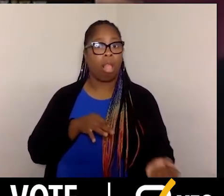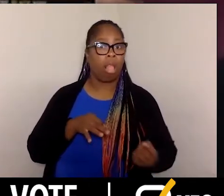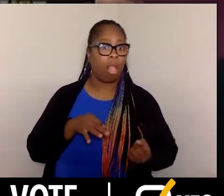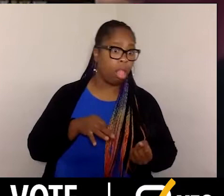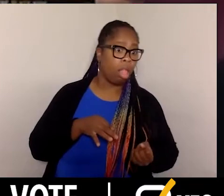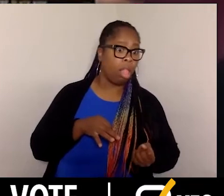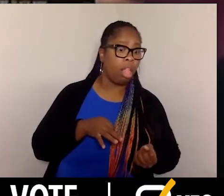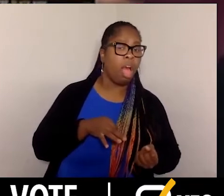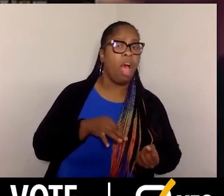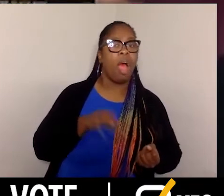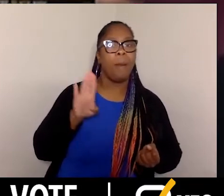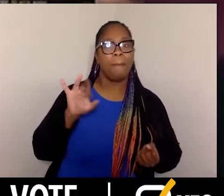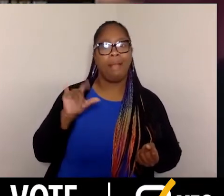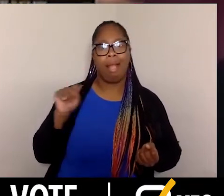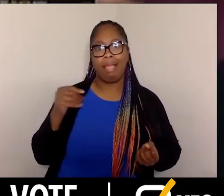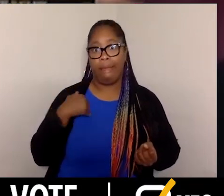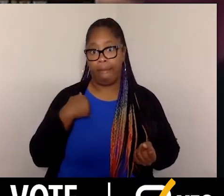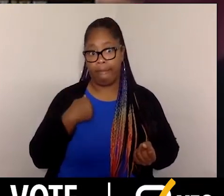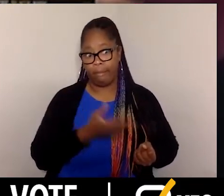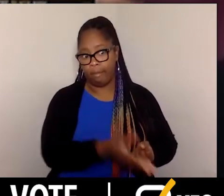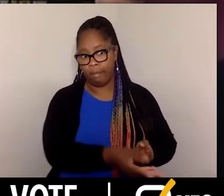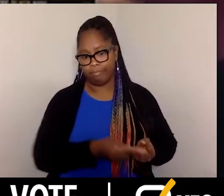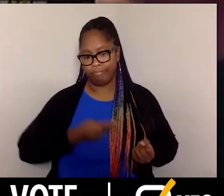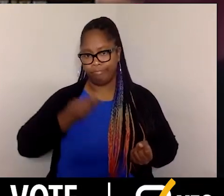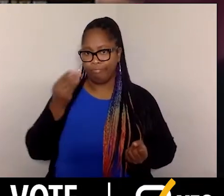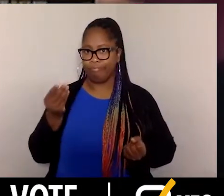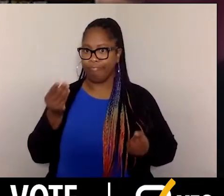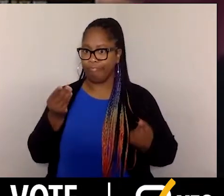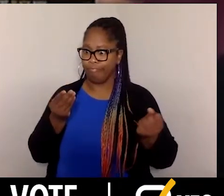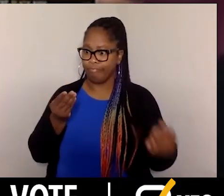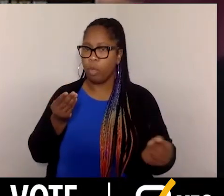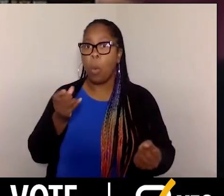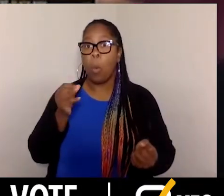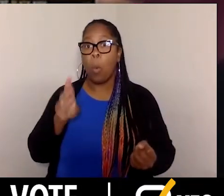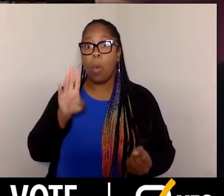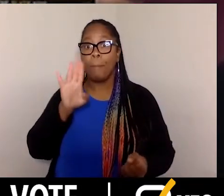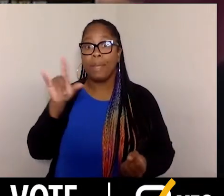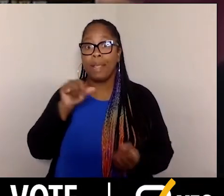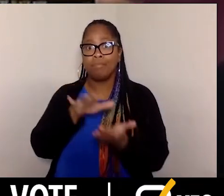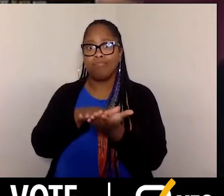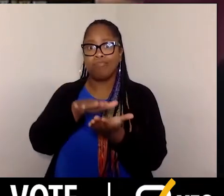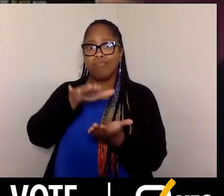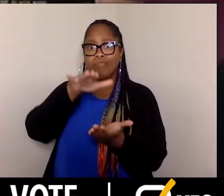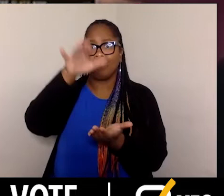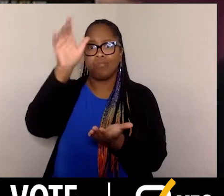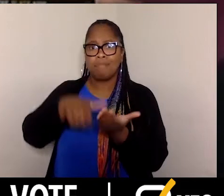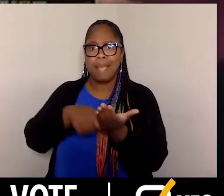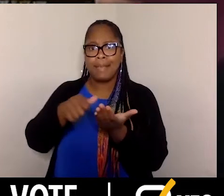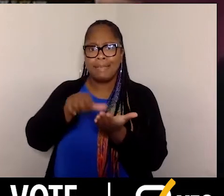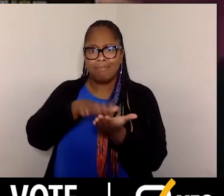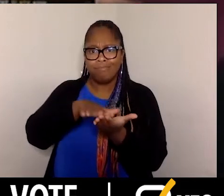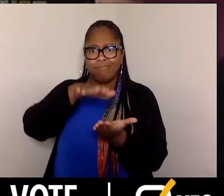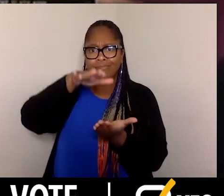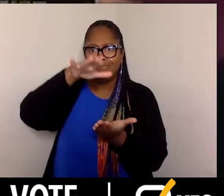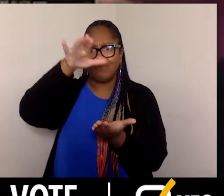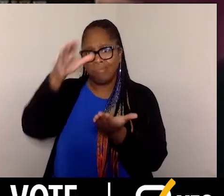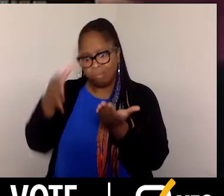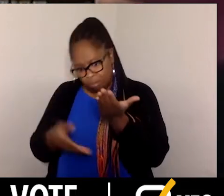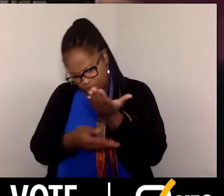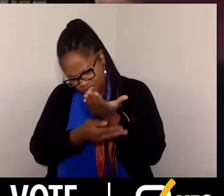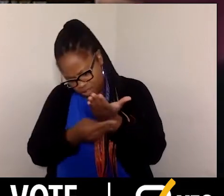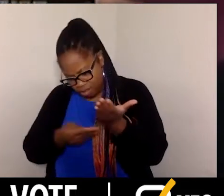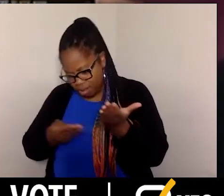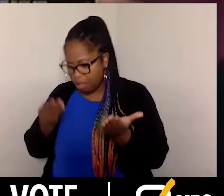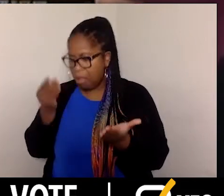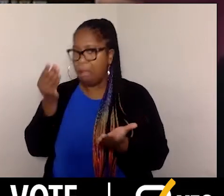you've stashed it or out from under that pile of bills and magazines and fill it out and mail it